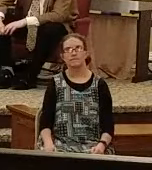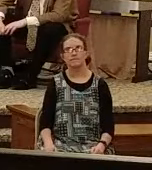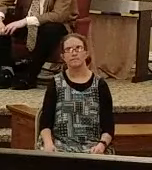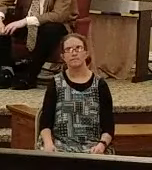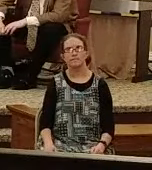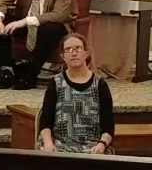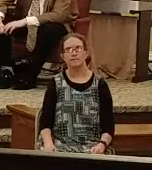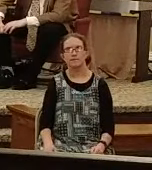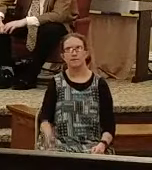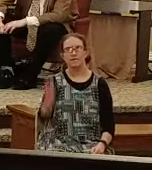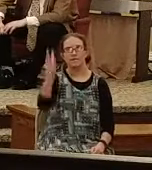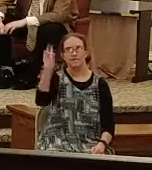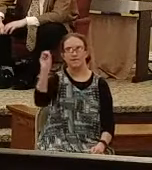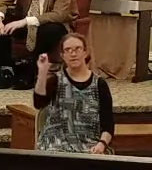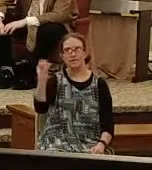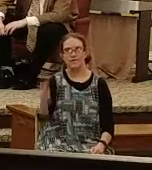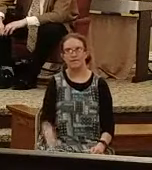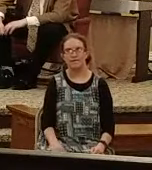In the 70s,